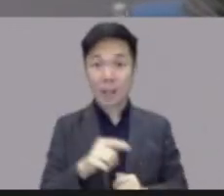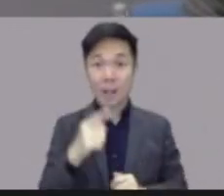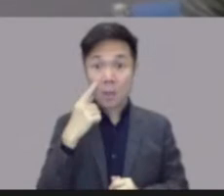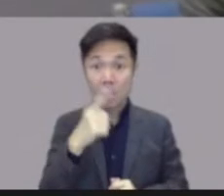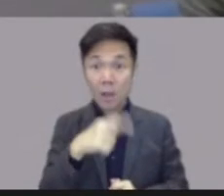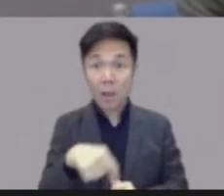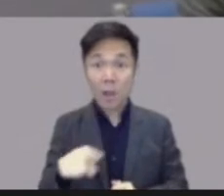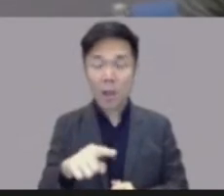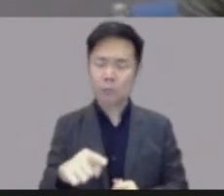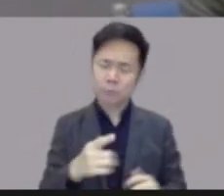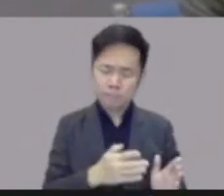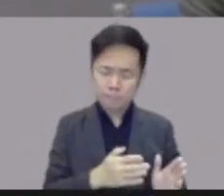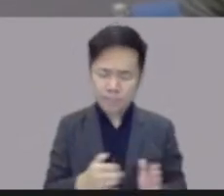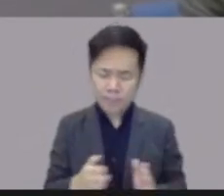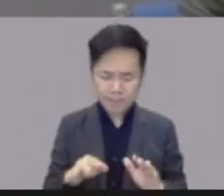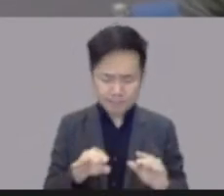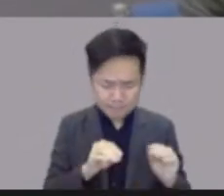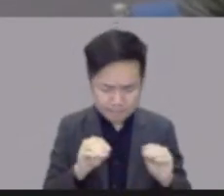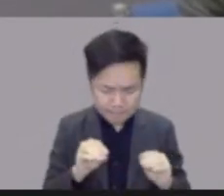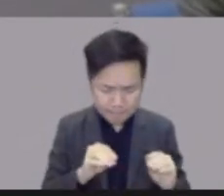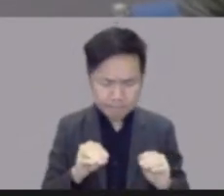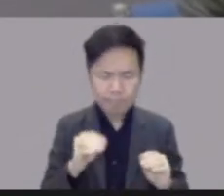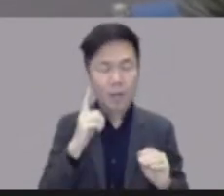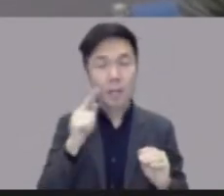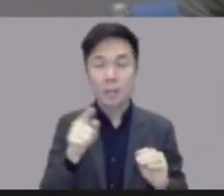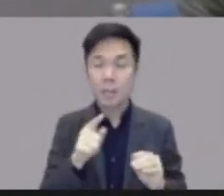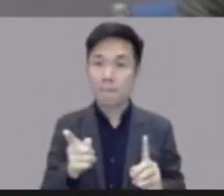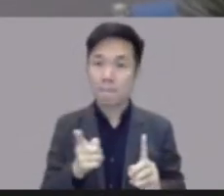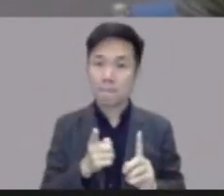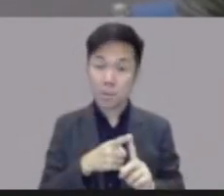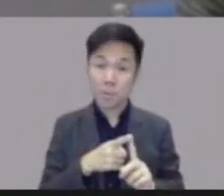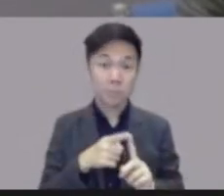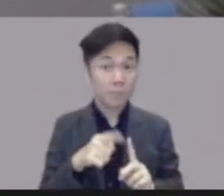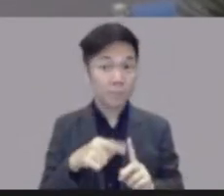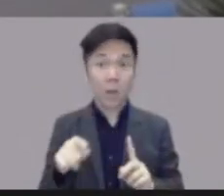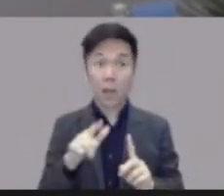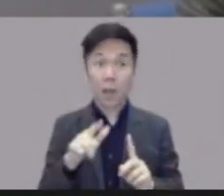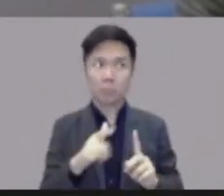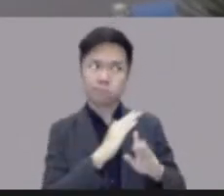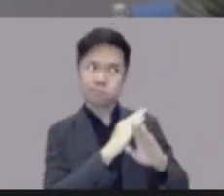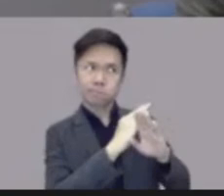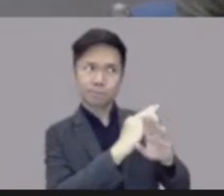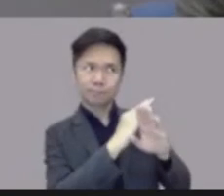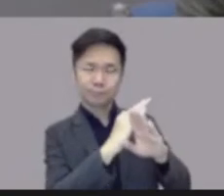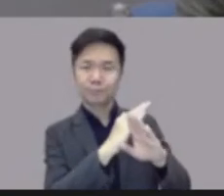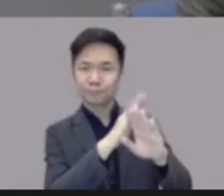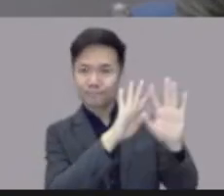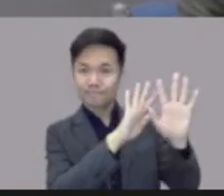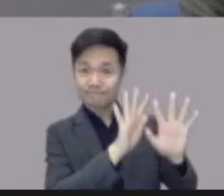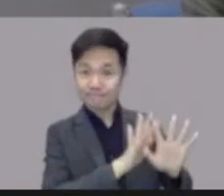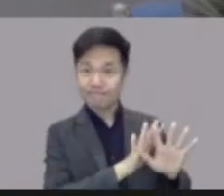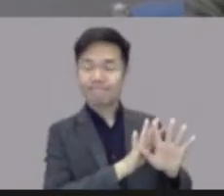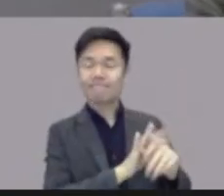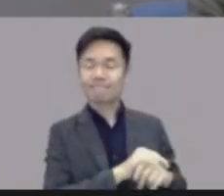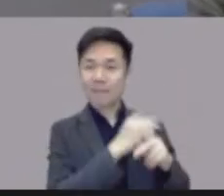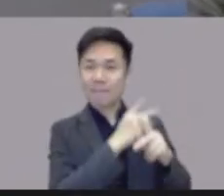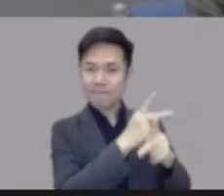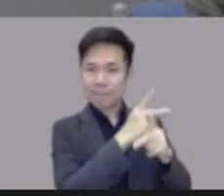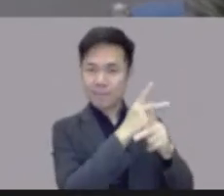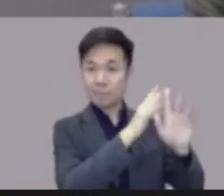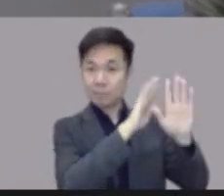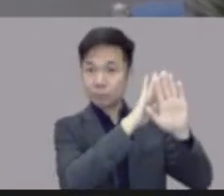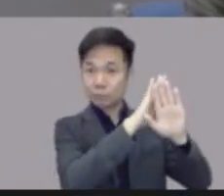planning consideration will further intensify multiple climate risks it also intense fighter risk to human systems